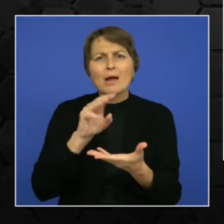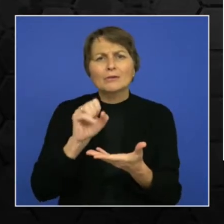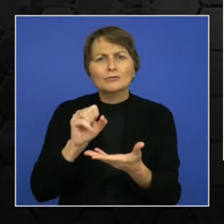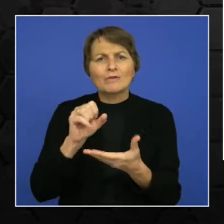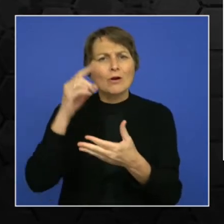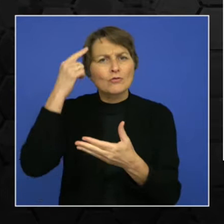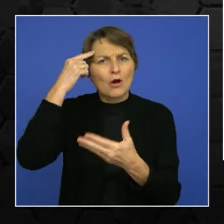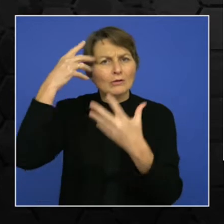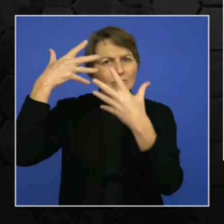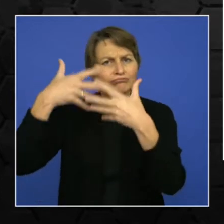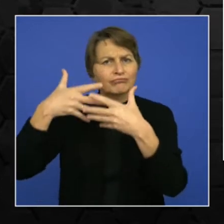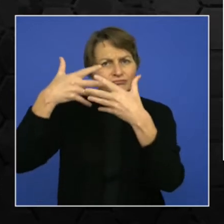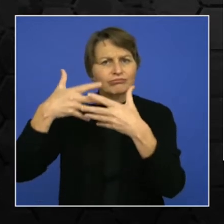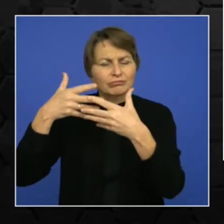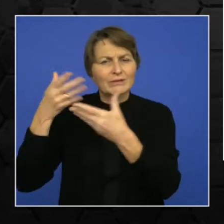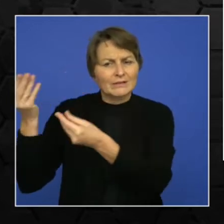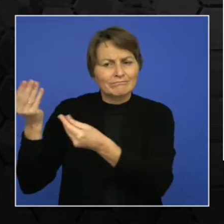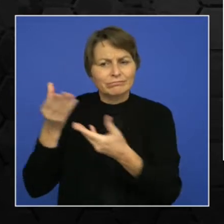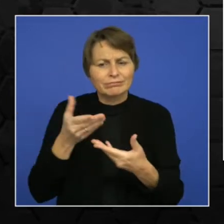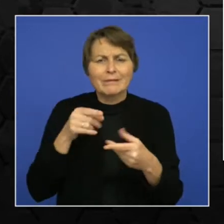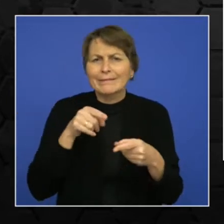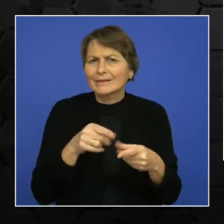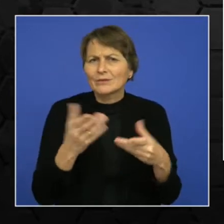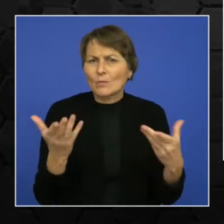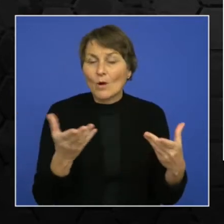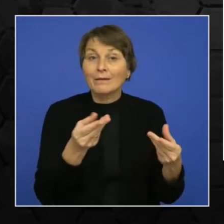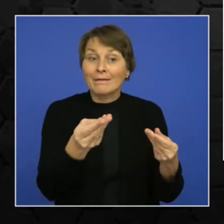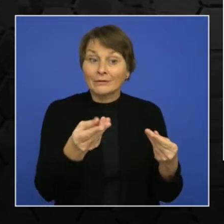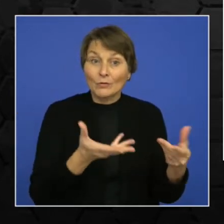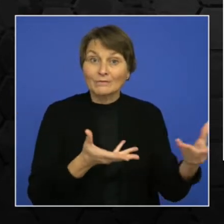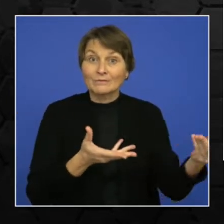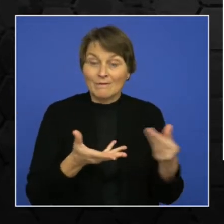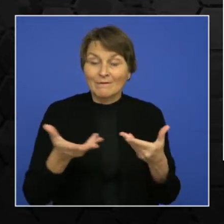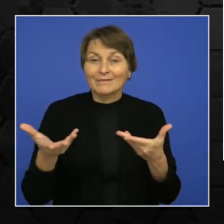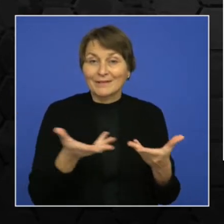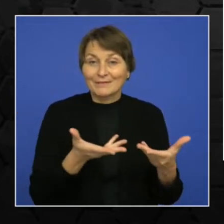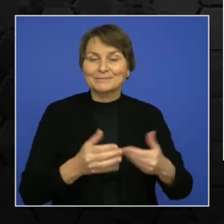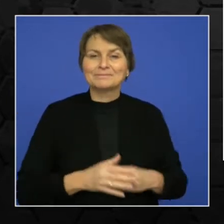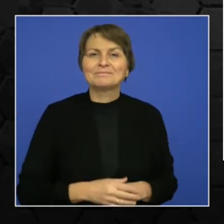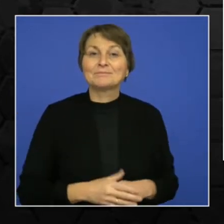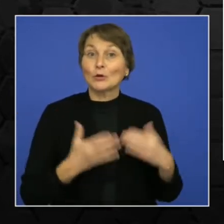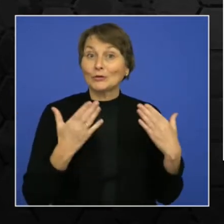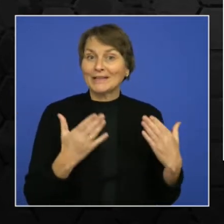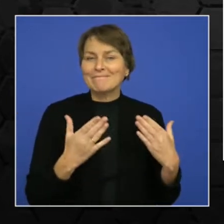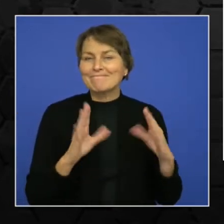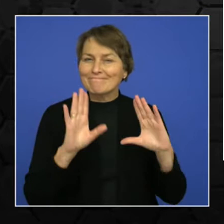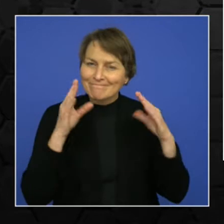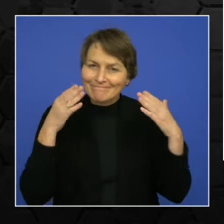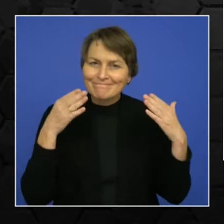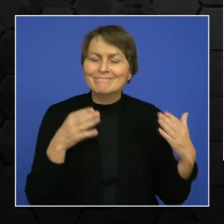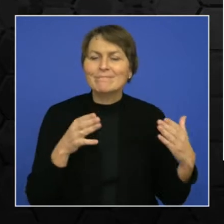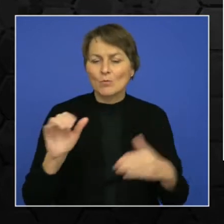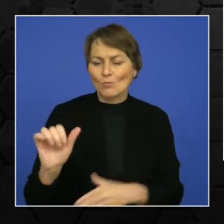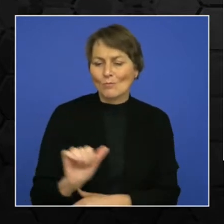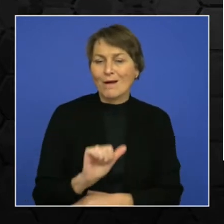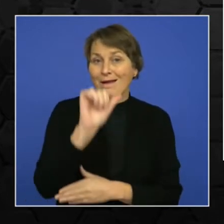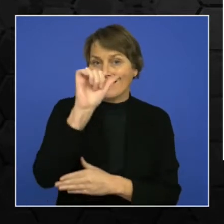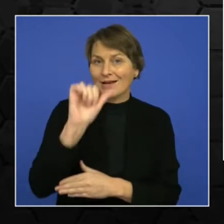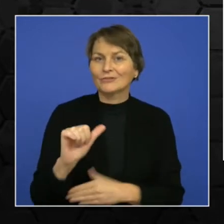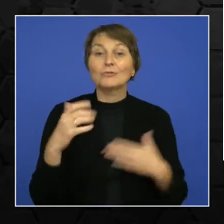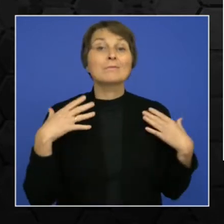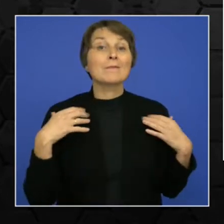um, services that they give us. So today we'll be focusing on one of such service called the Azure Health Bot from the